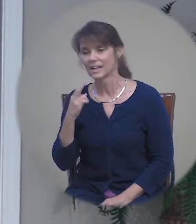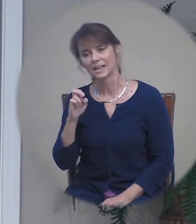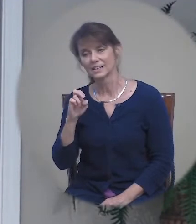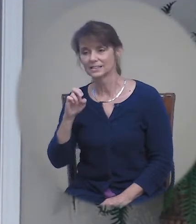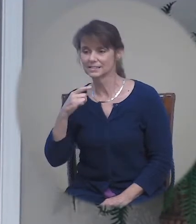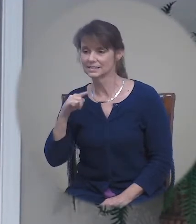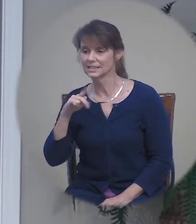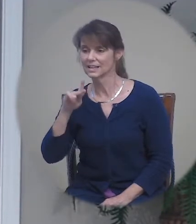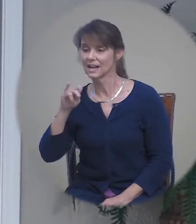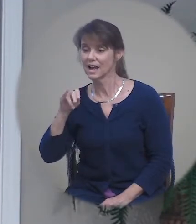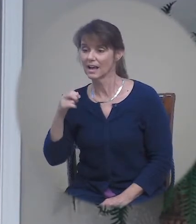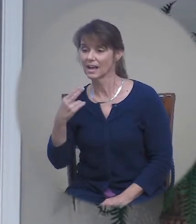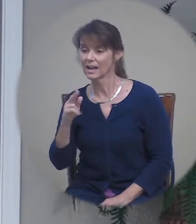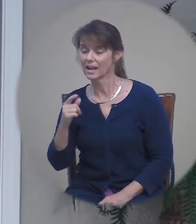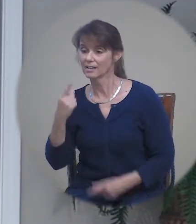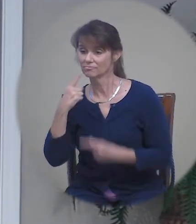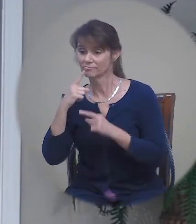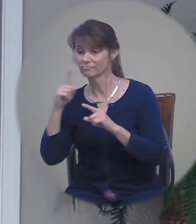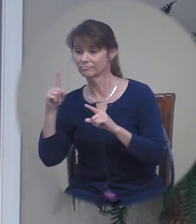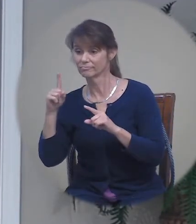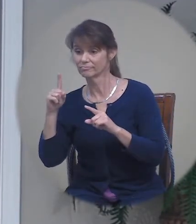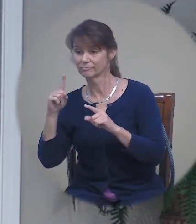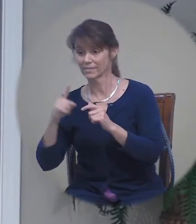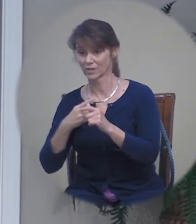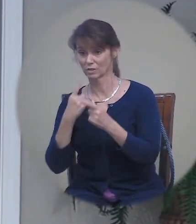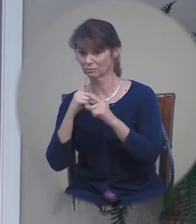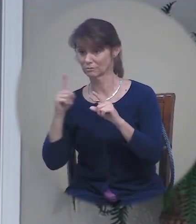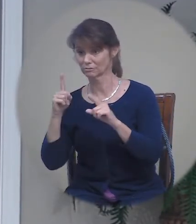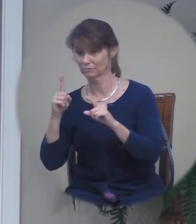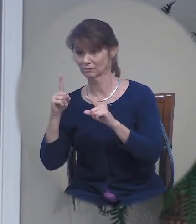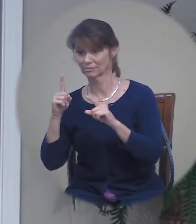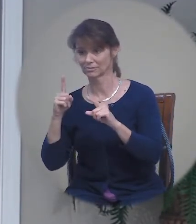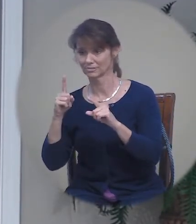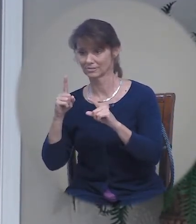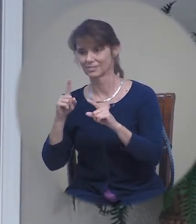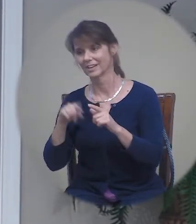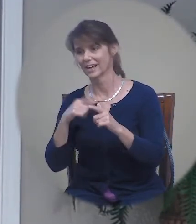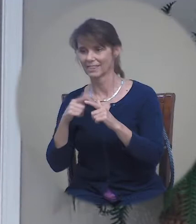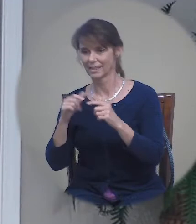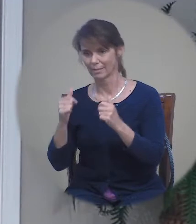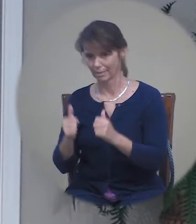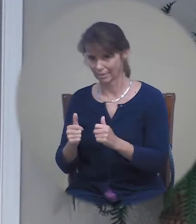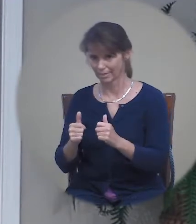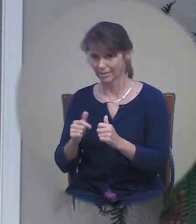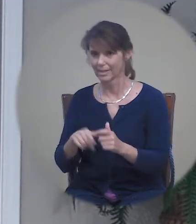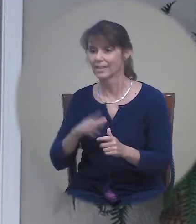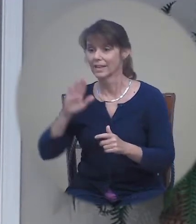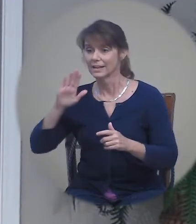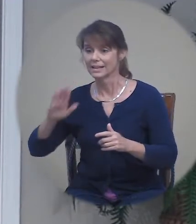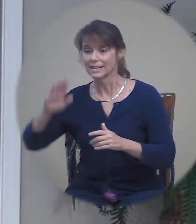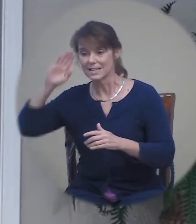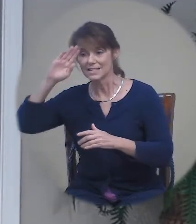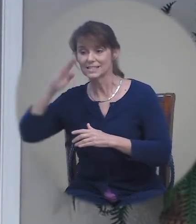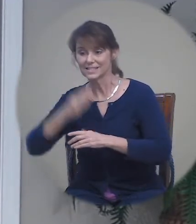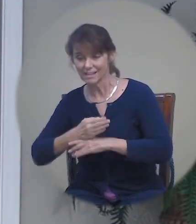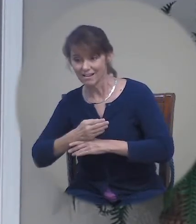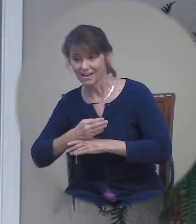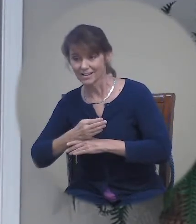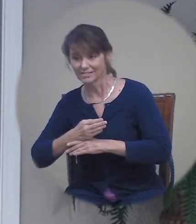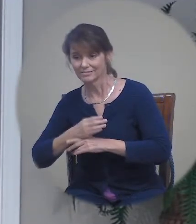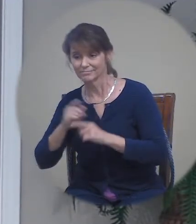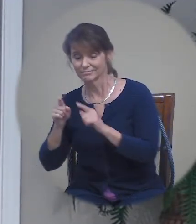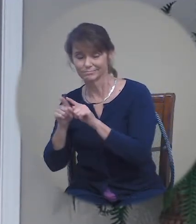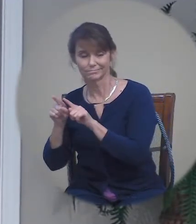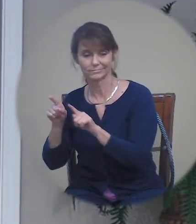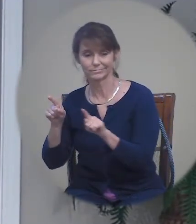to the pattern of his grandfather. So you have this one kind of brief moment in Judah. Jim? To